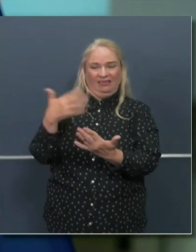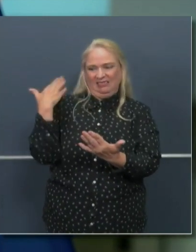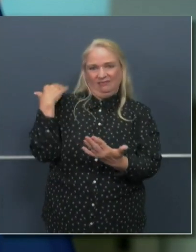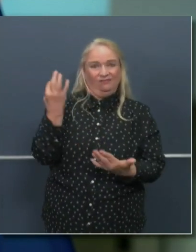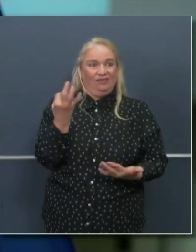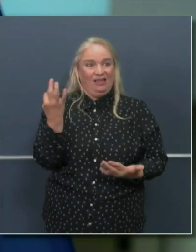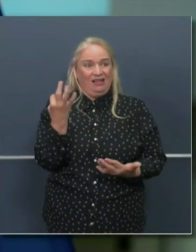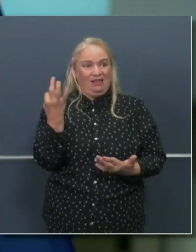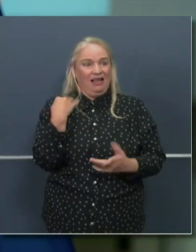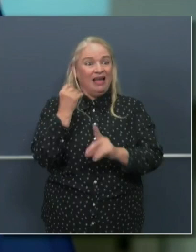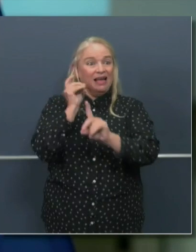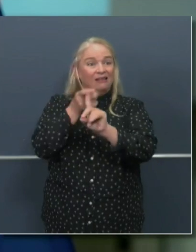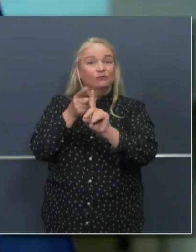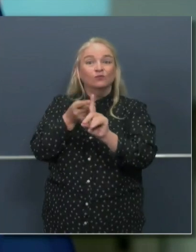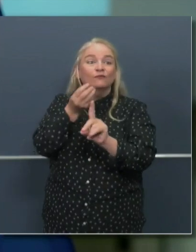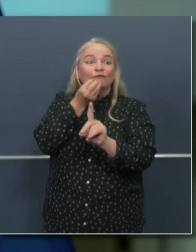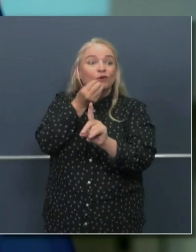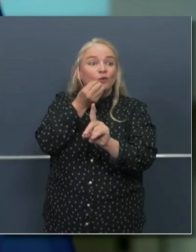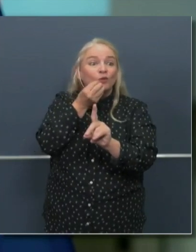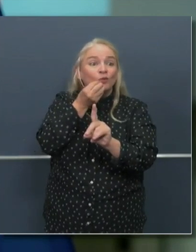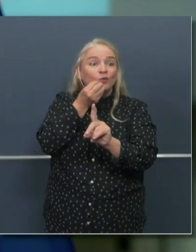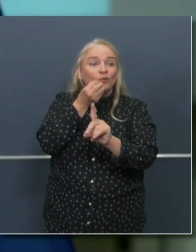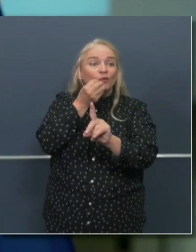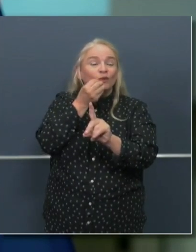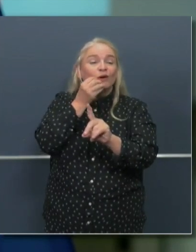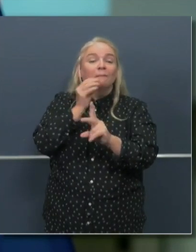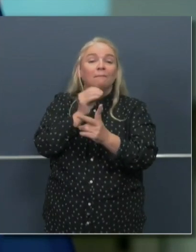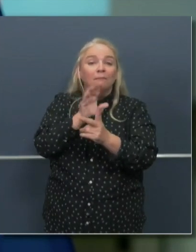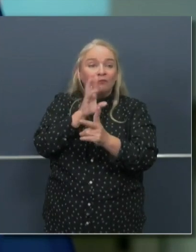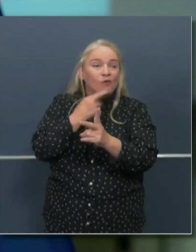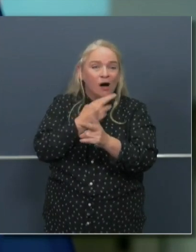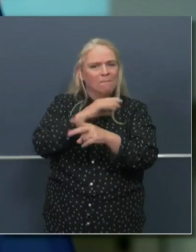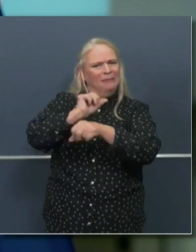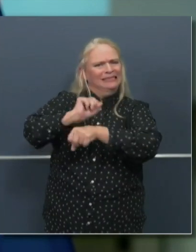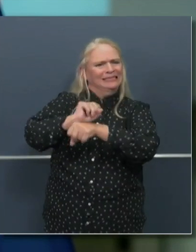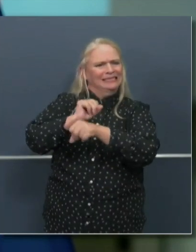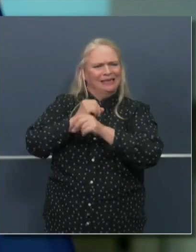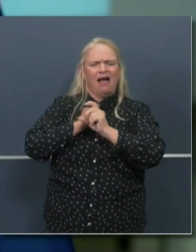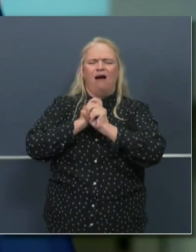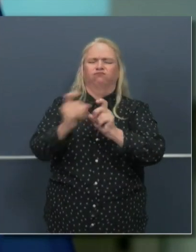California Grocers Association, the Restaurant Association, working in partnership with